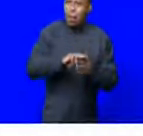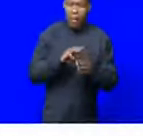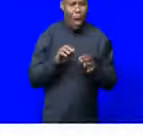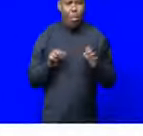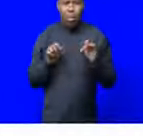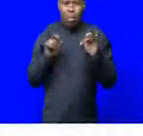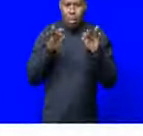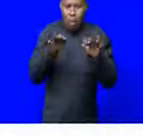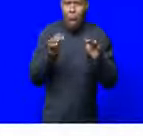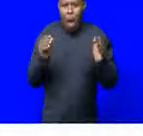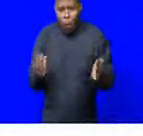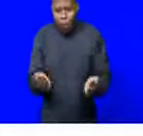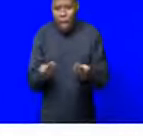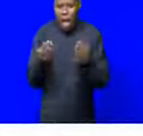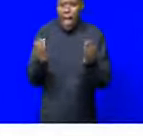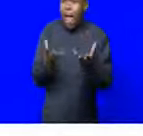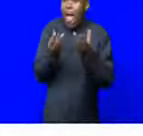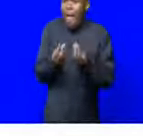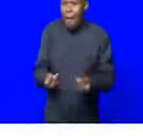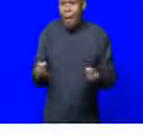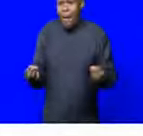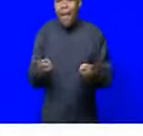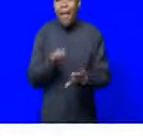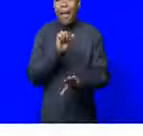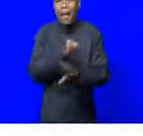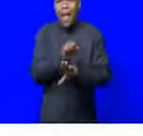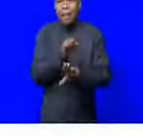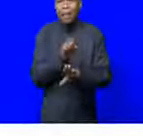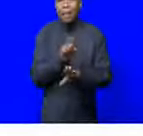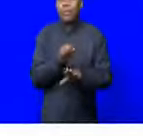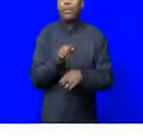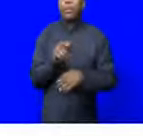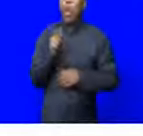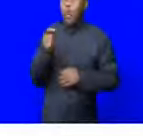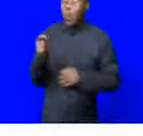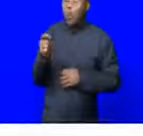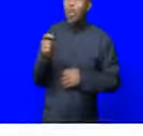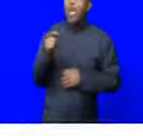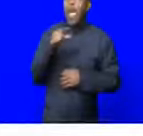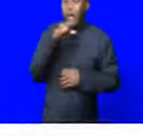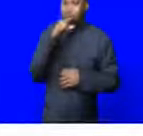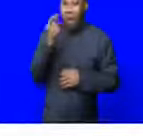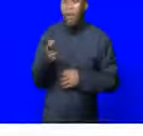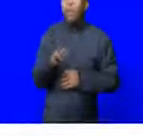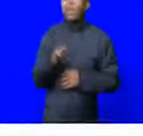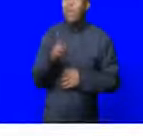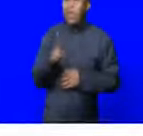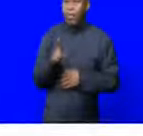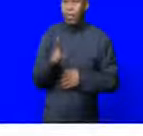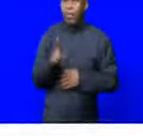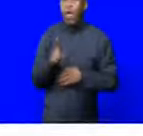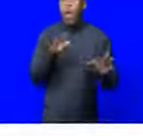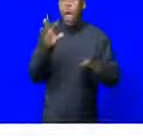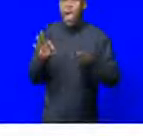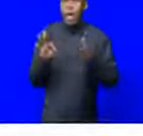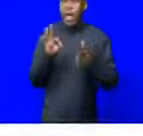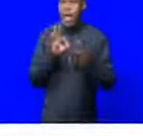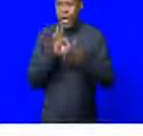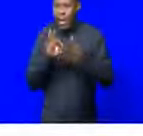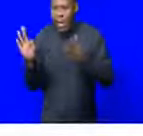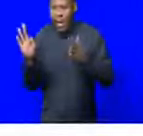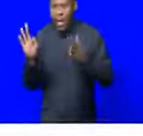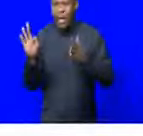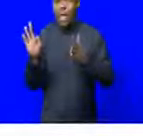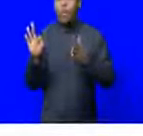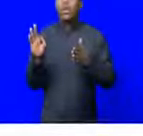and encourage their offspring along the way. We spoke to Umlange Nilumbuso Dlamini, who unpacked the purpose of